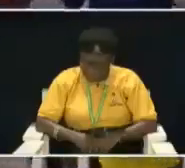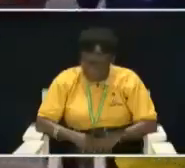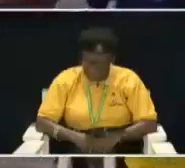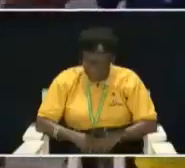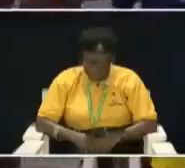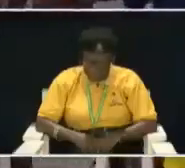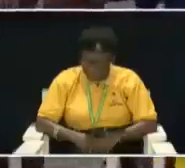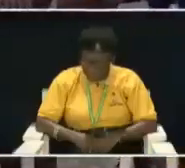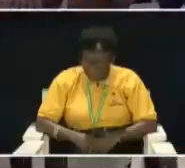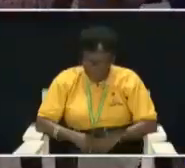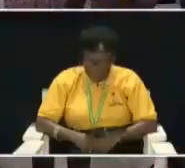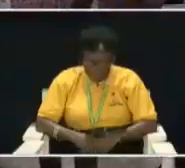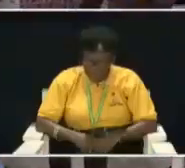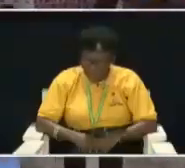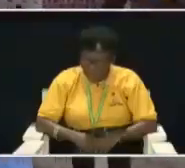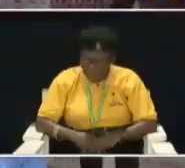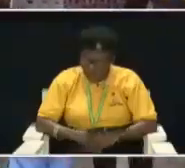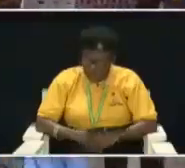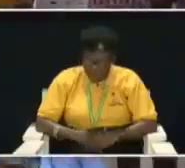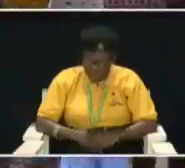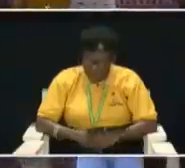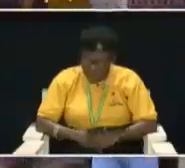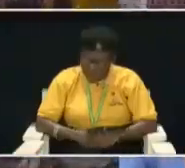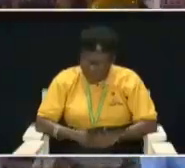Glory be to God.